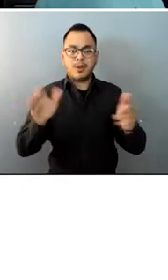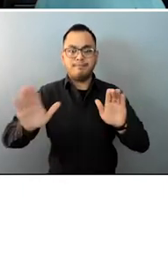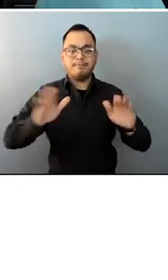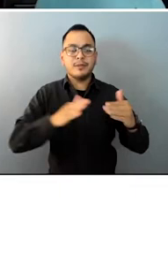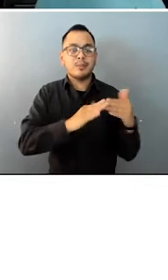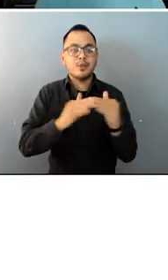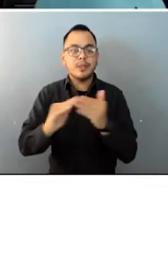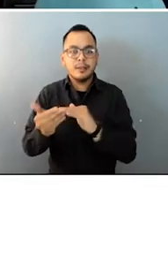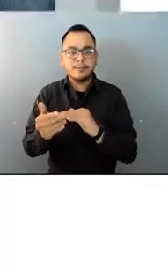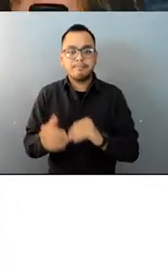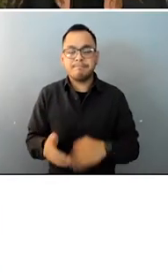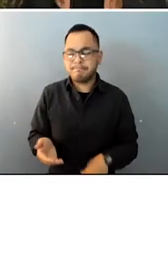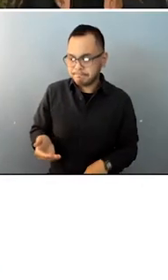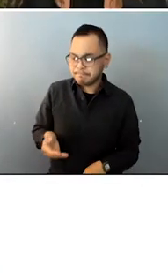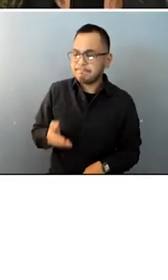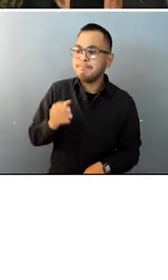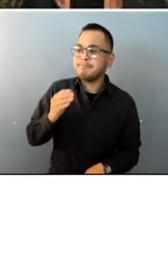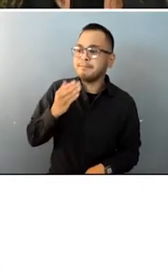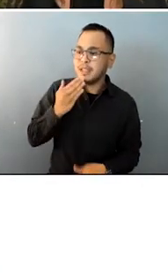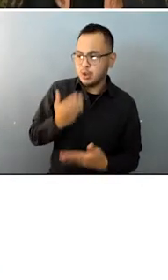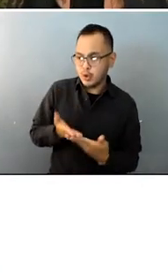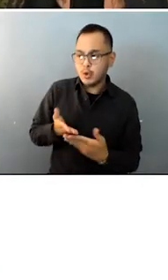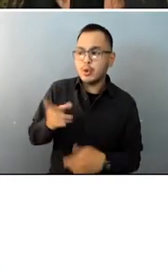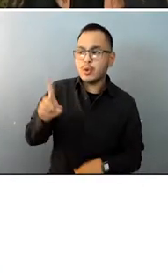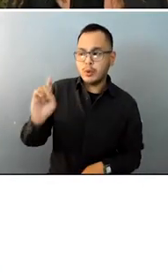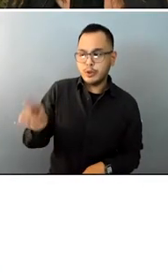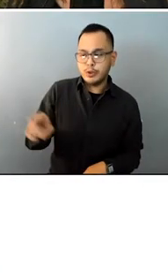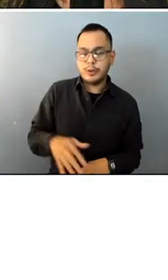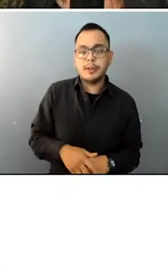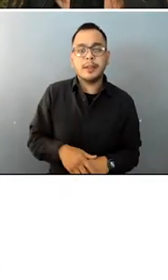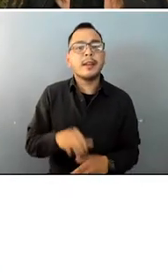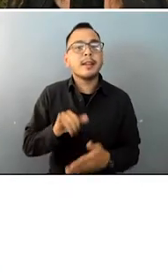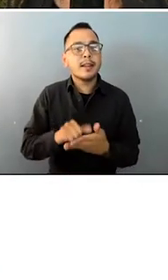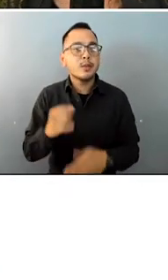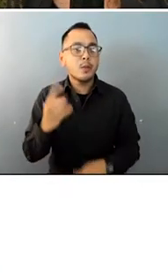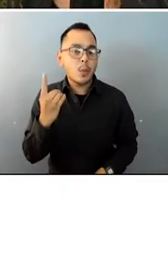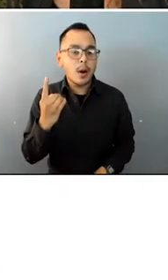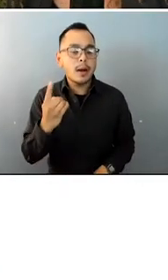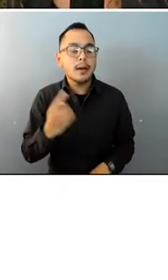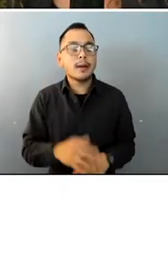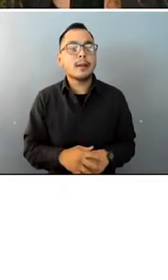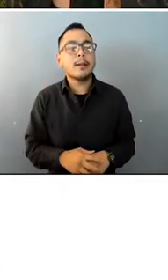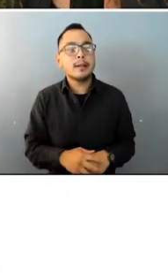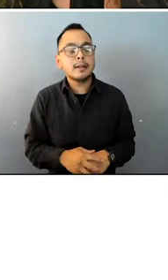communities. Well, you know, that's a very, very good question. That's one that